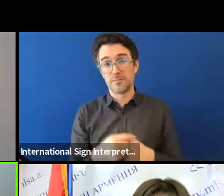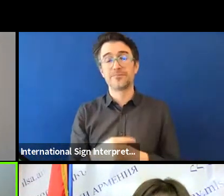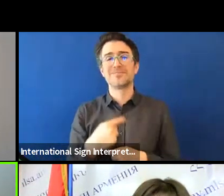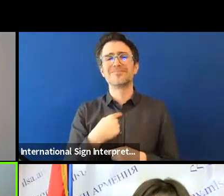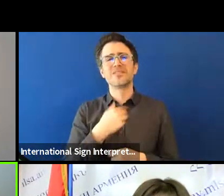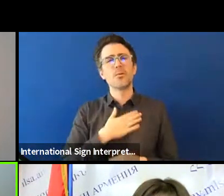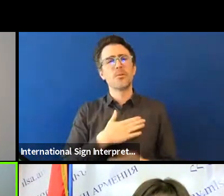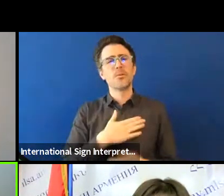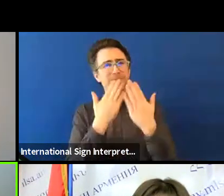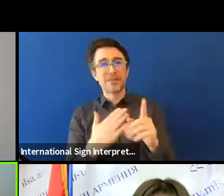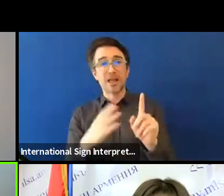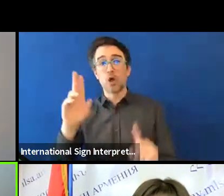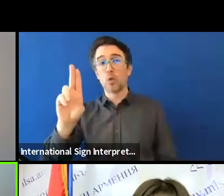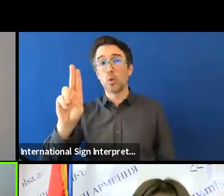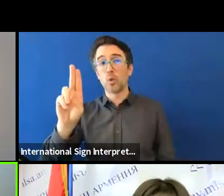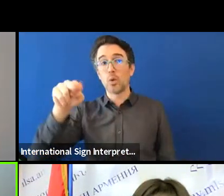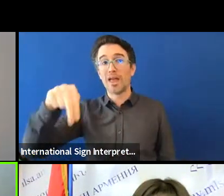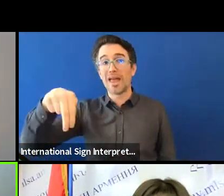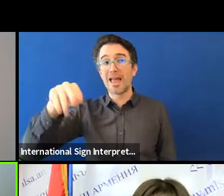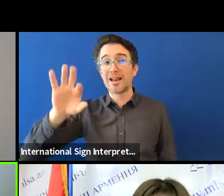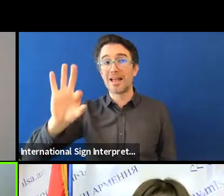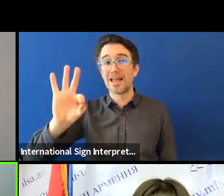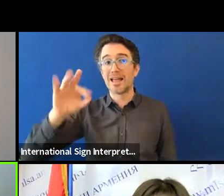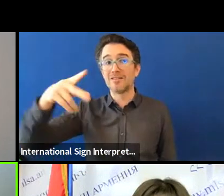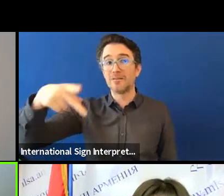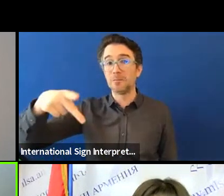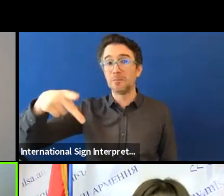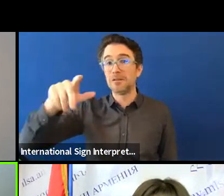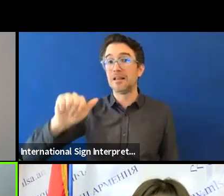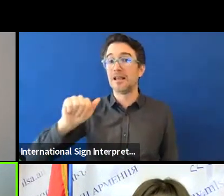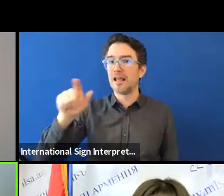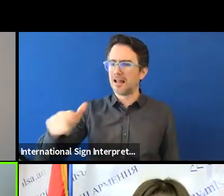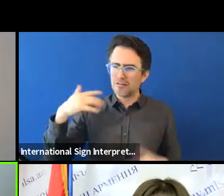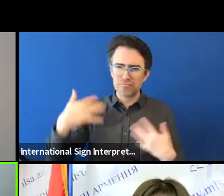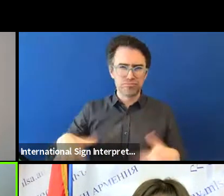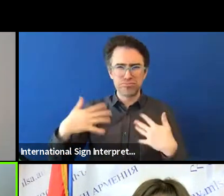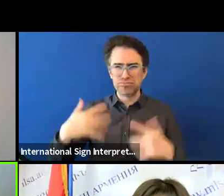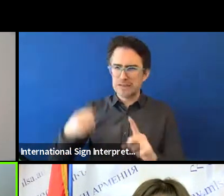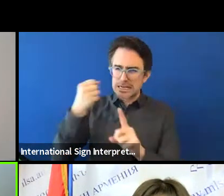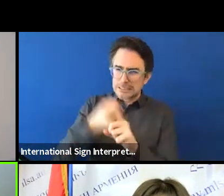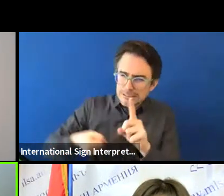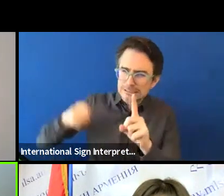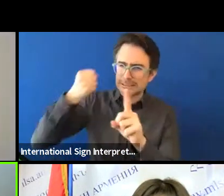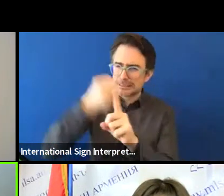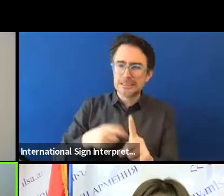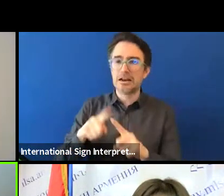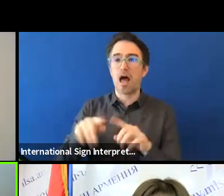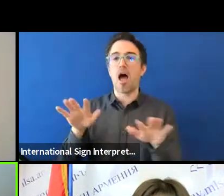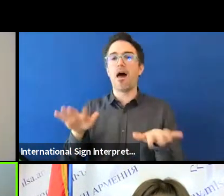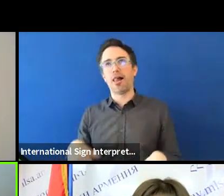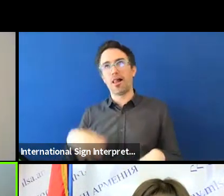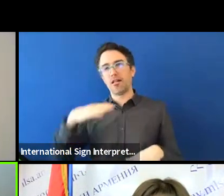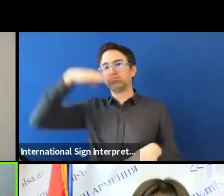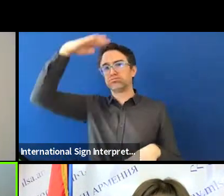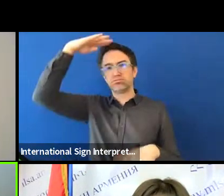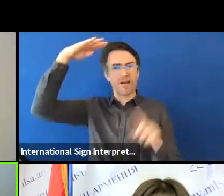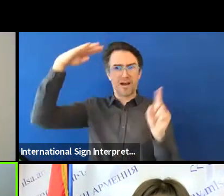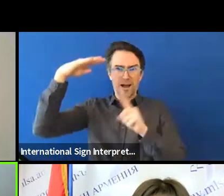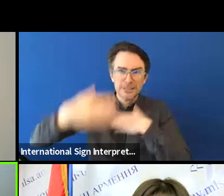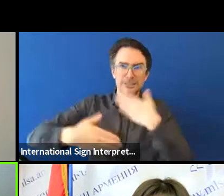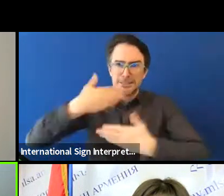its tireless efforts to combat harmful practices in general and GBSS